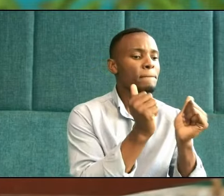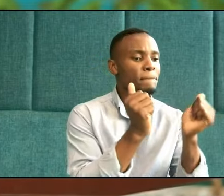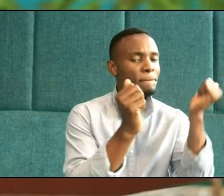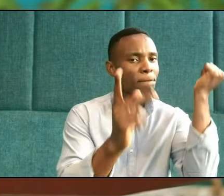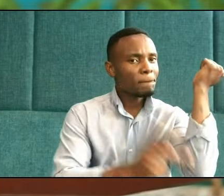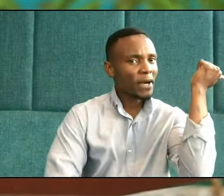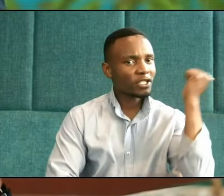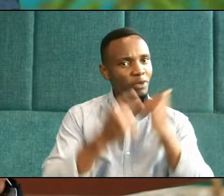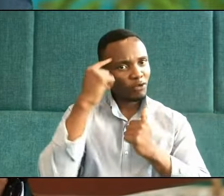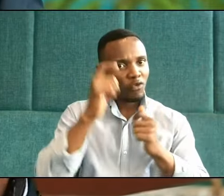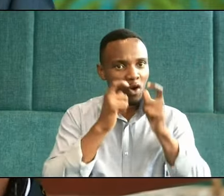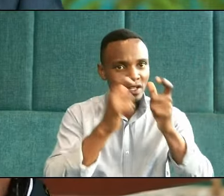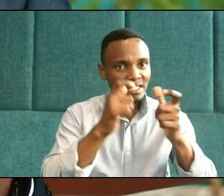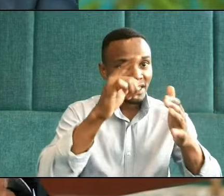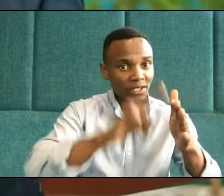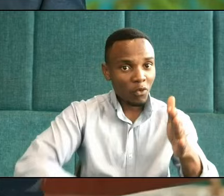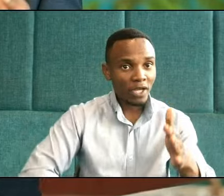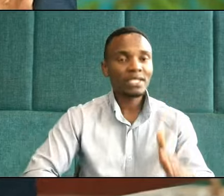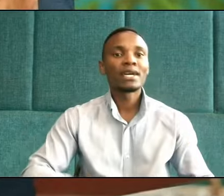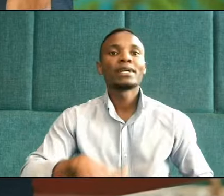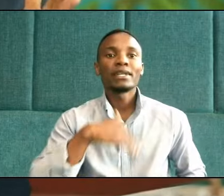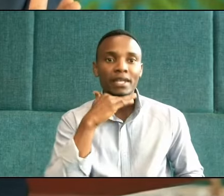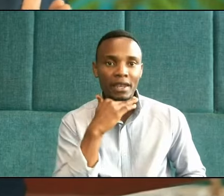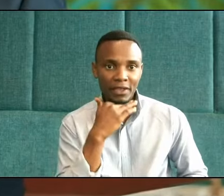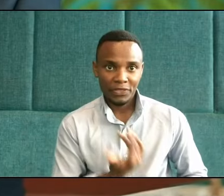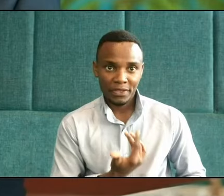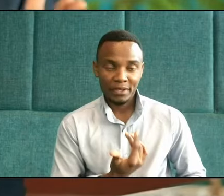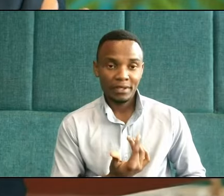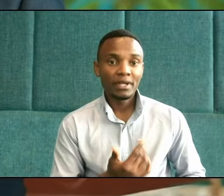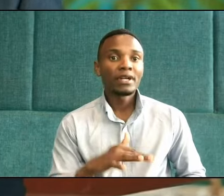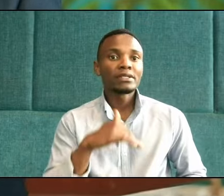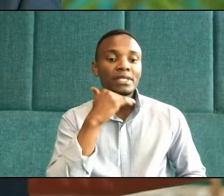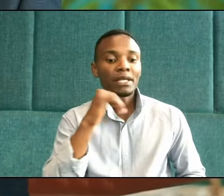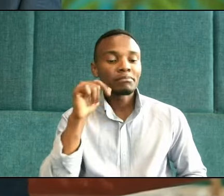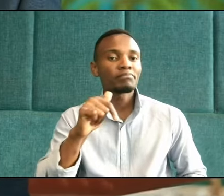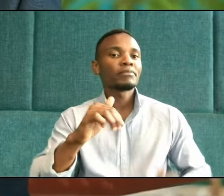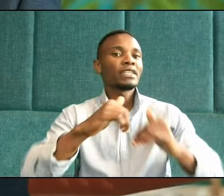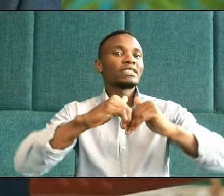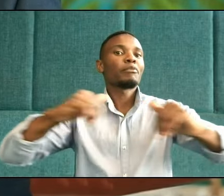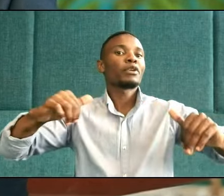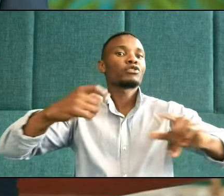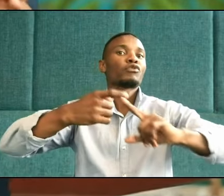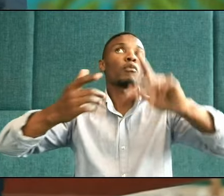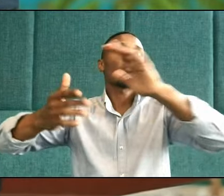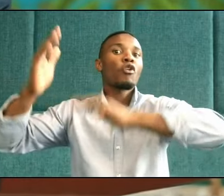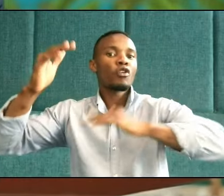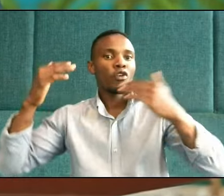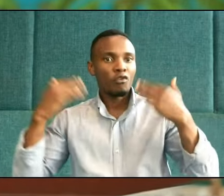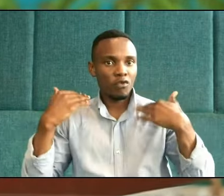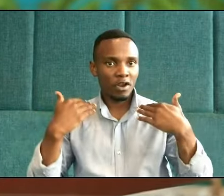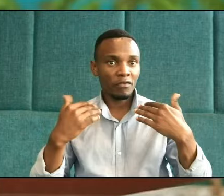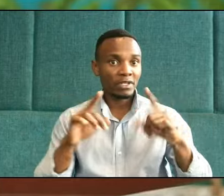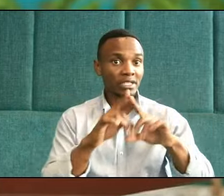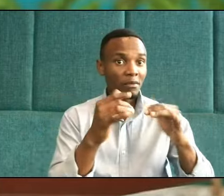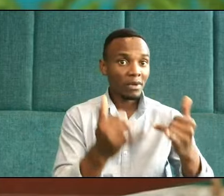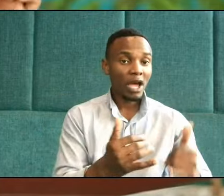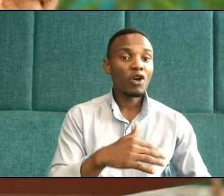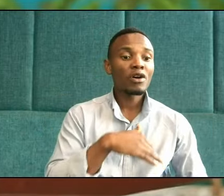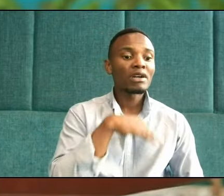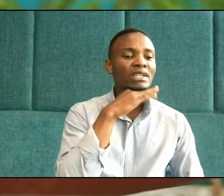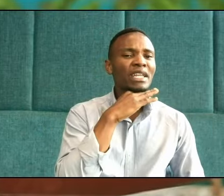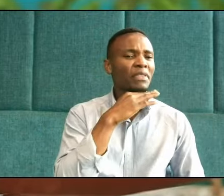death, real death, which is separation from God forever. What we now call death is